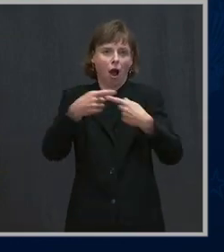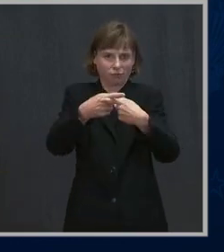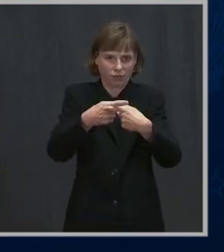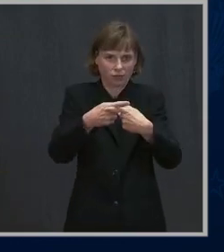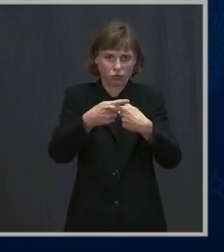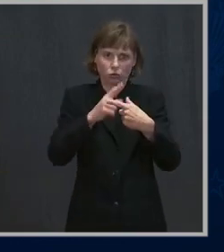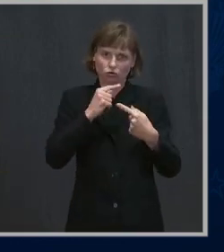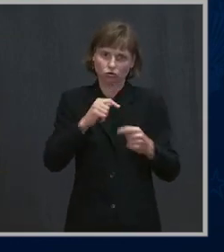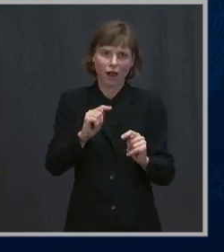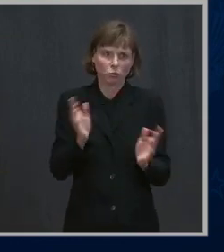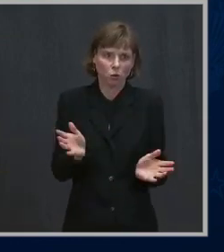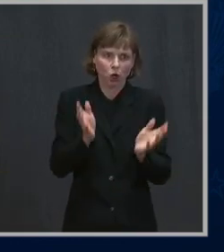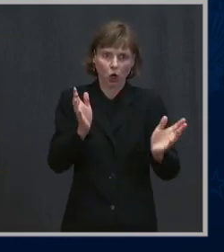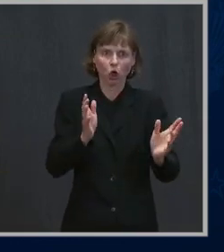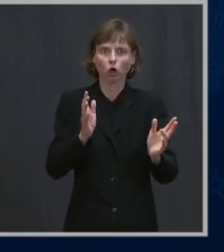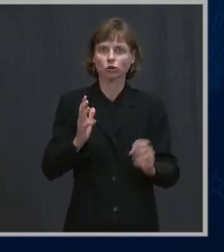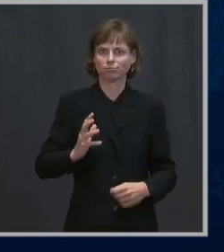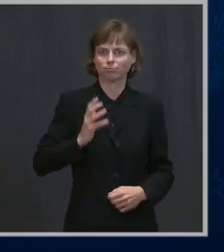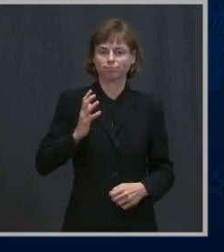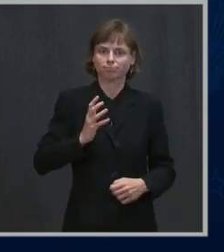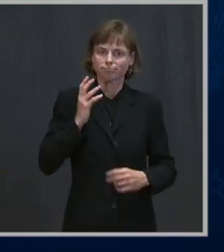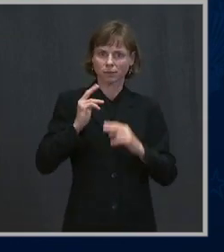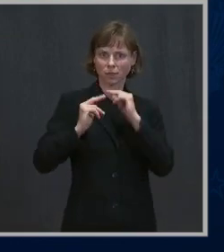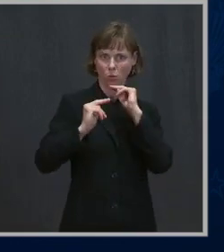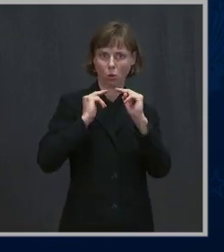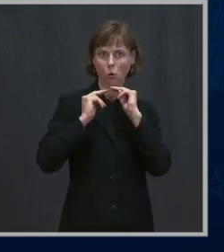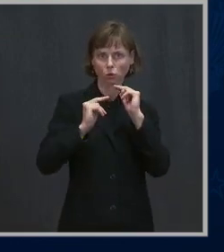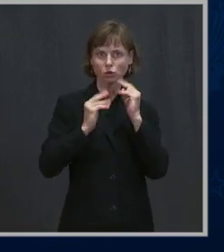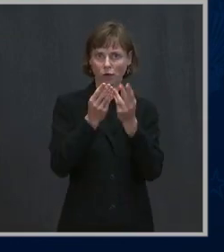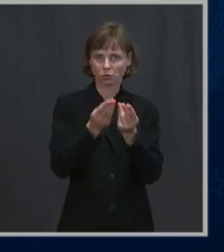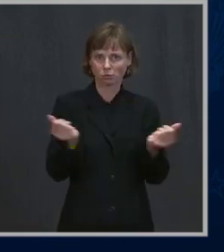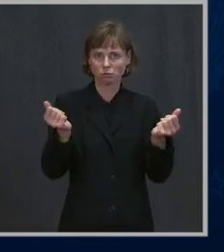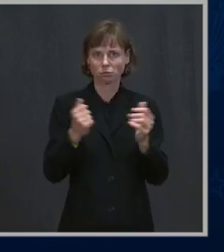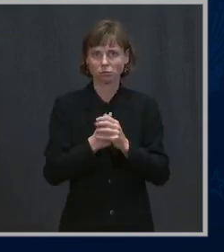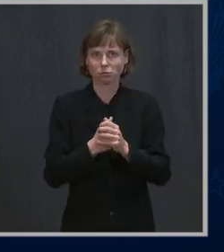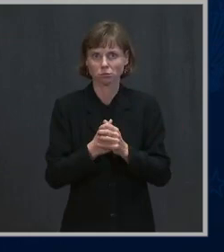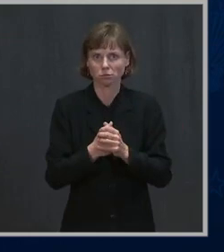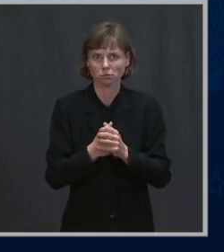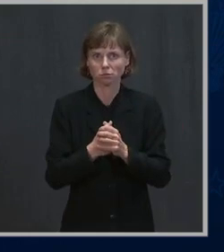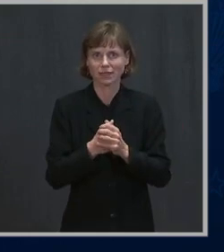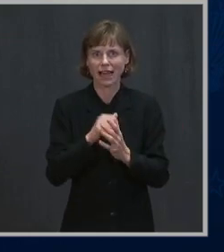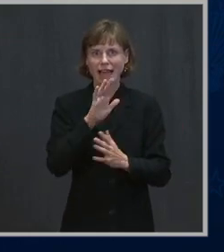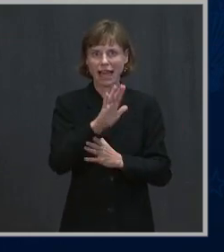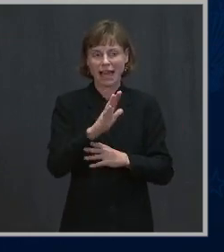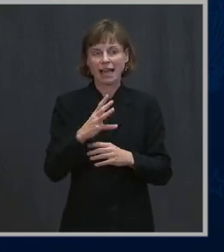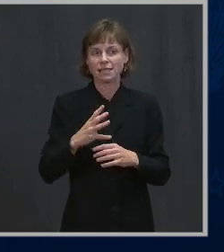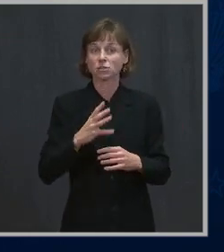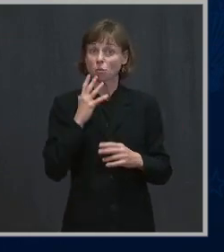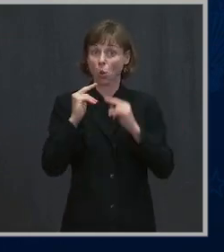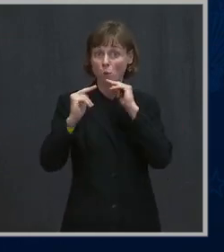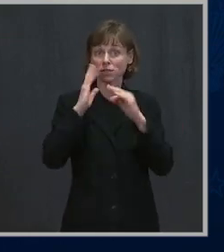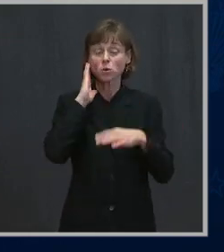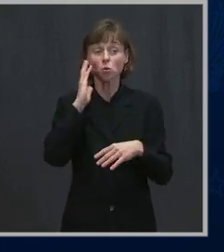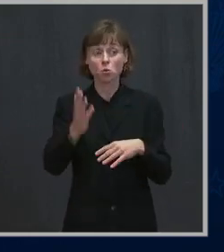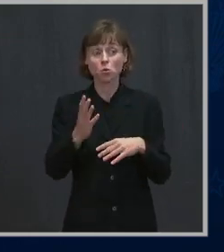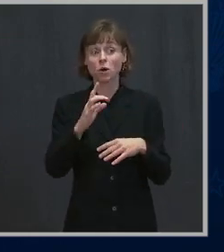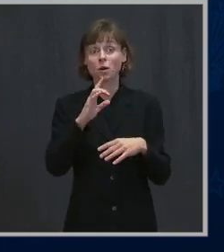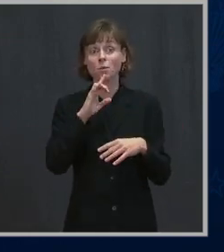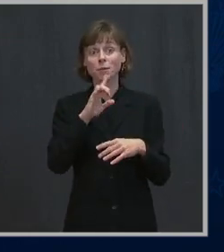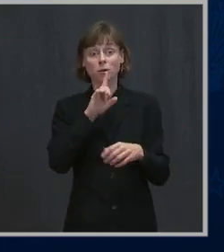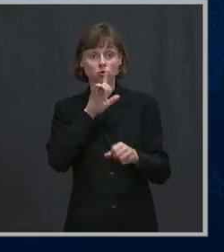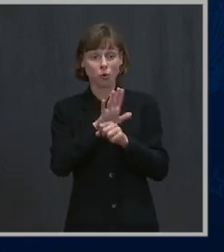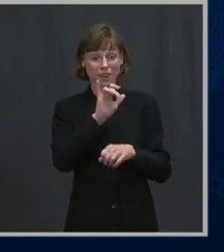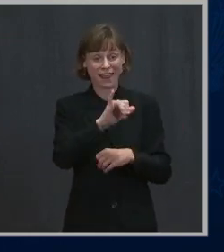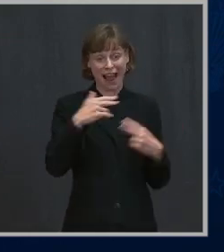resolution and tim's diplomacy will be bolstered by usi usaid working to ensure that humanitarian